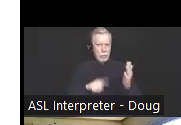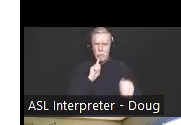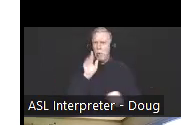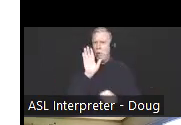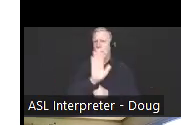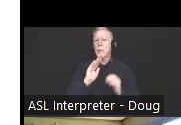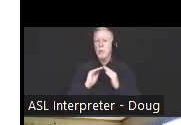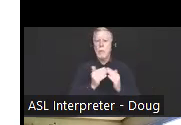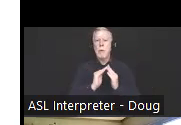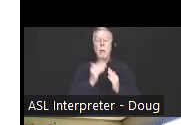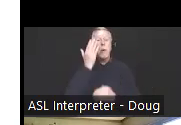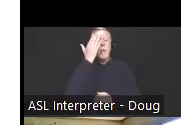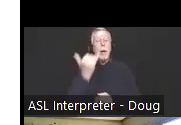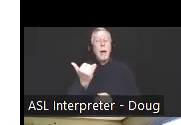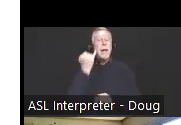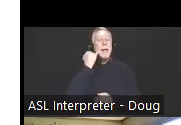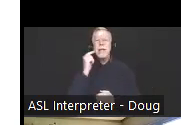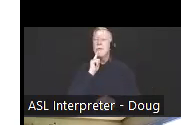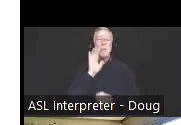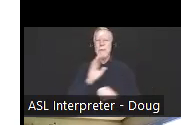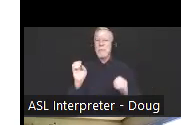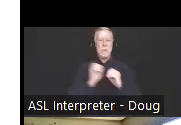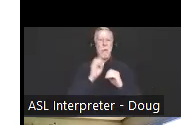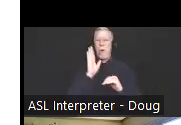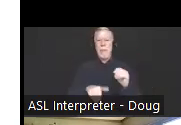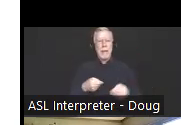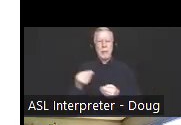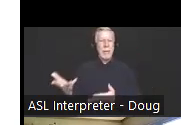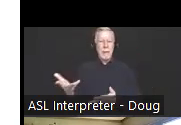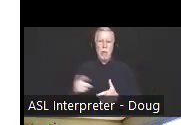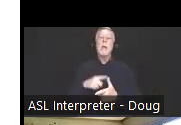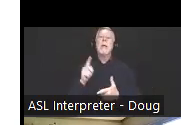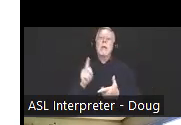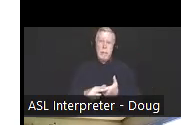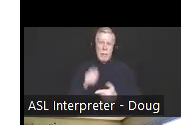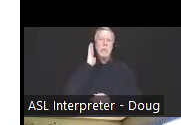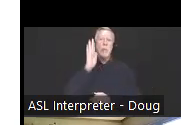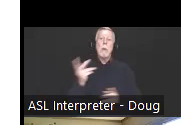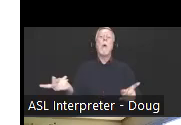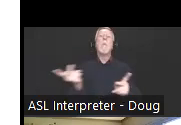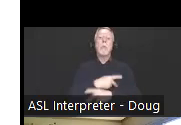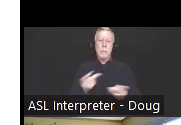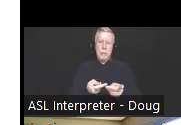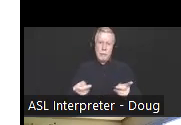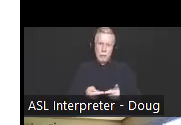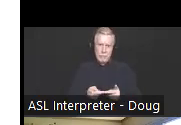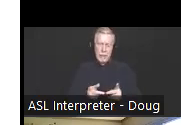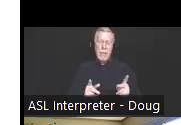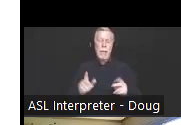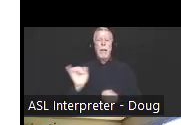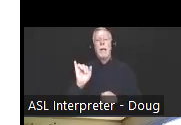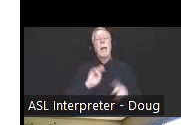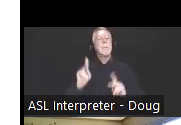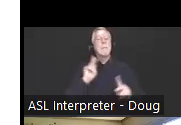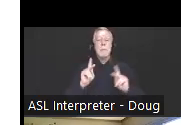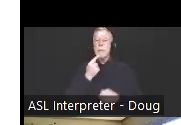you promise more than you deliver, you actually put yourself in a worse position. As people noted before, there are